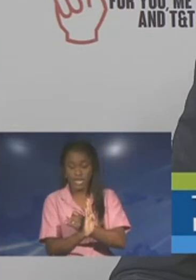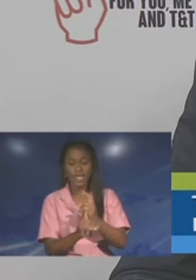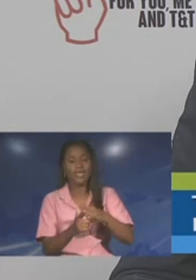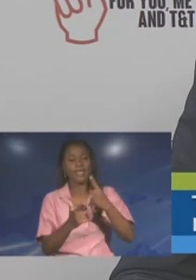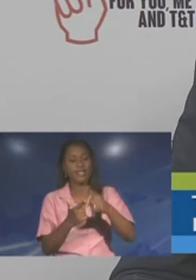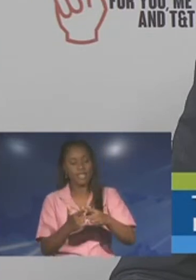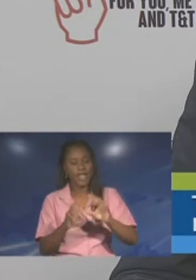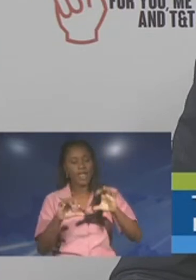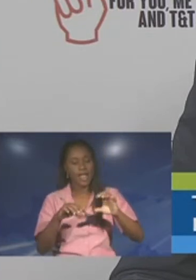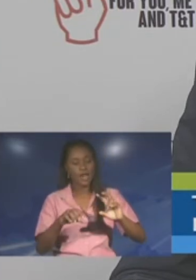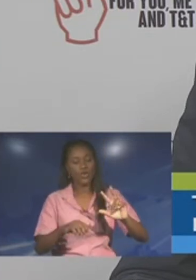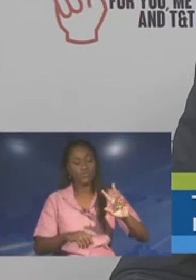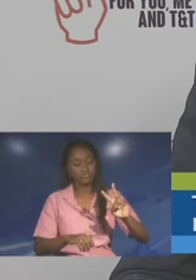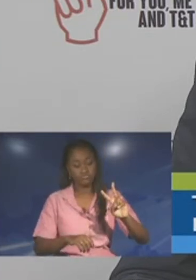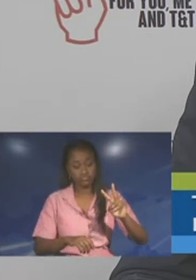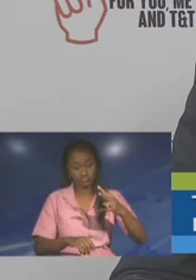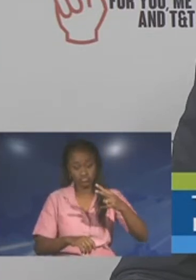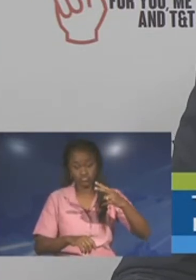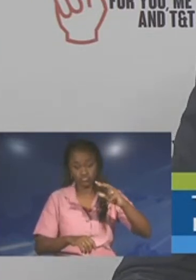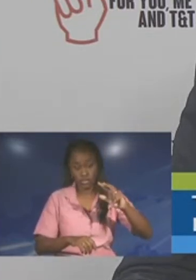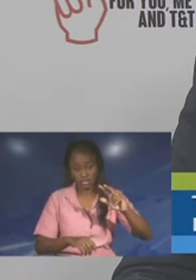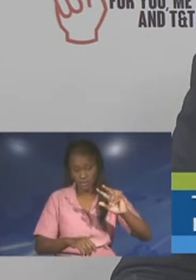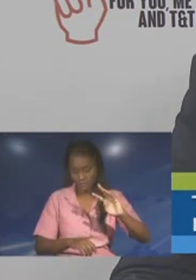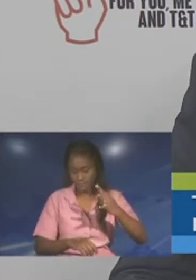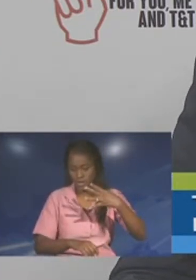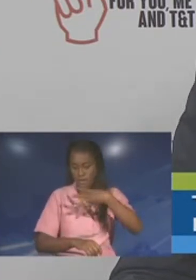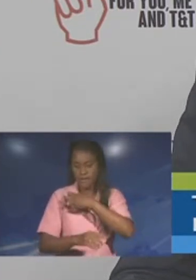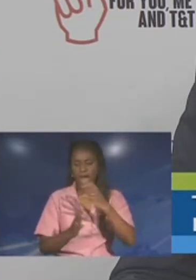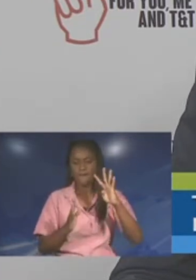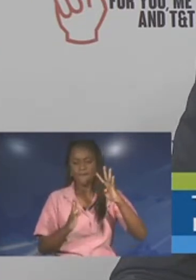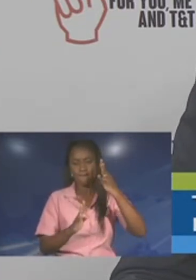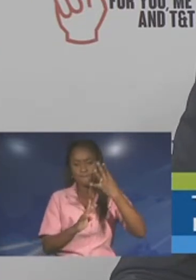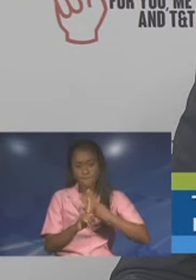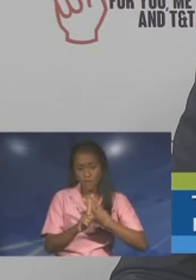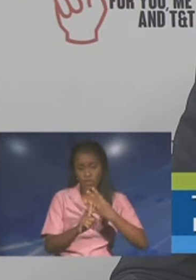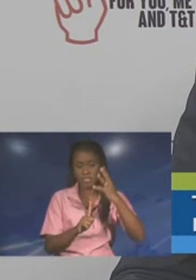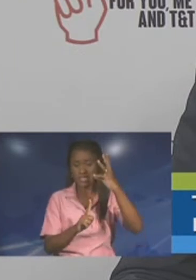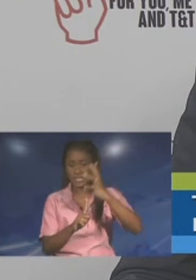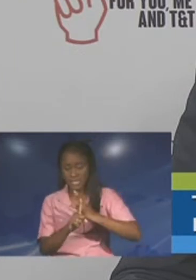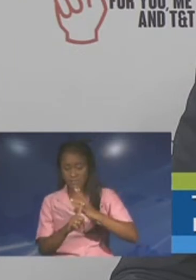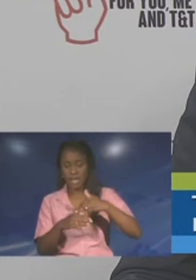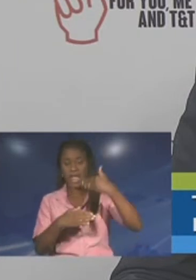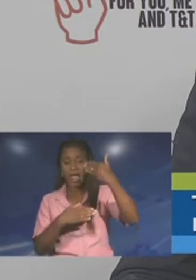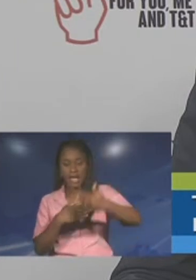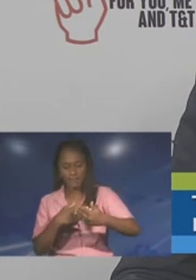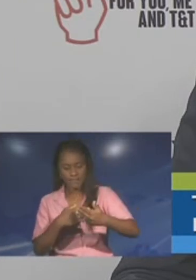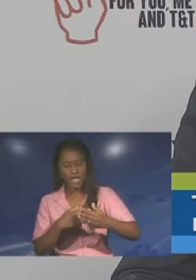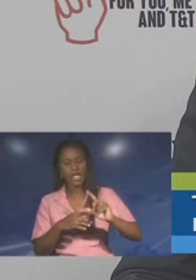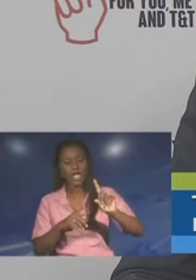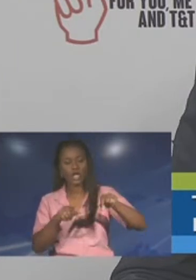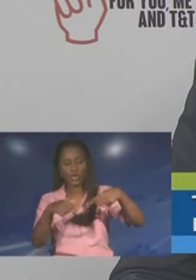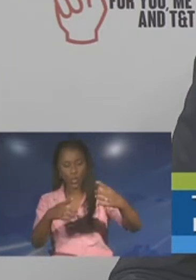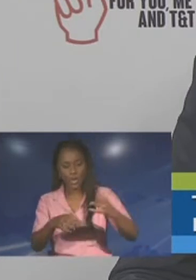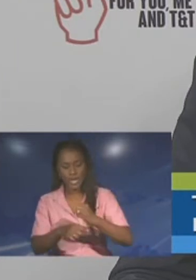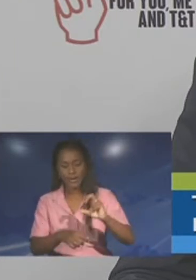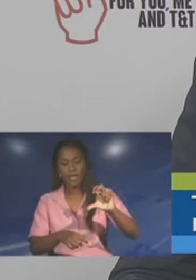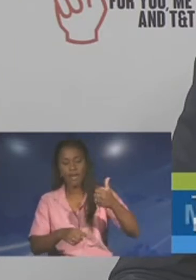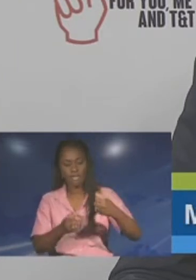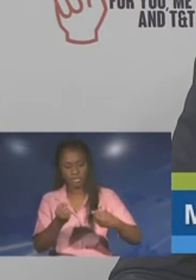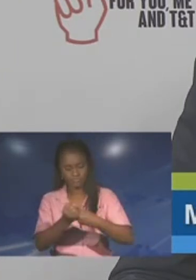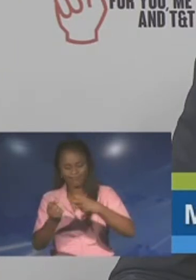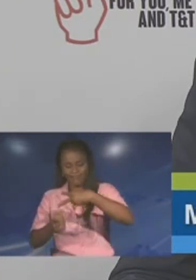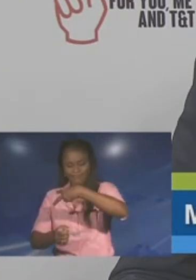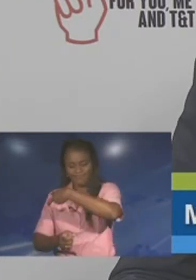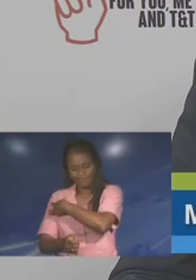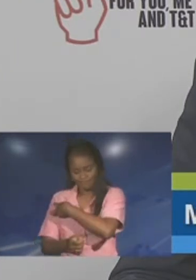get your second booster 4 to 6 months after. So you are well within that time frame. On